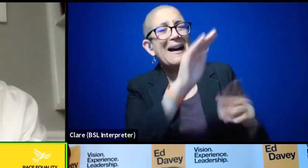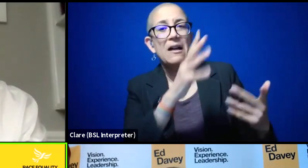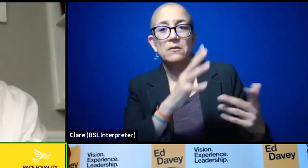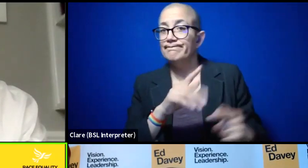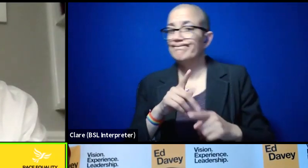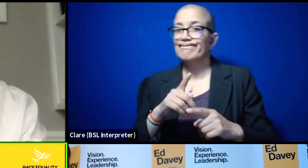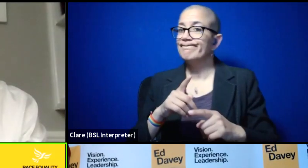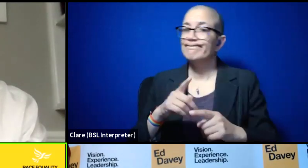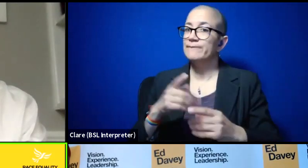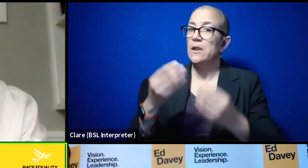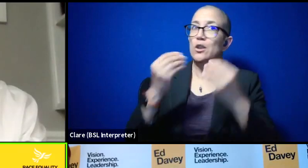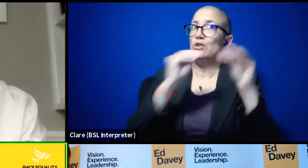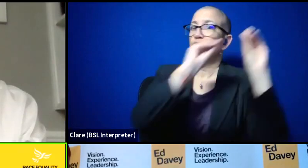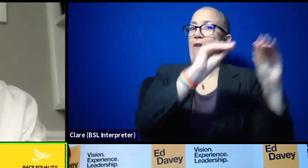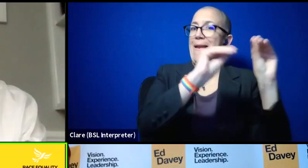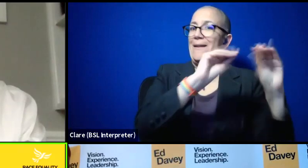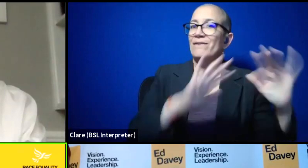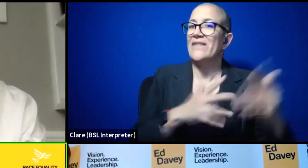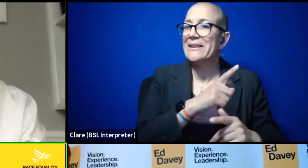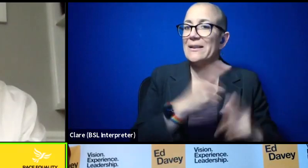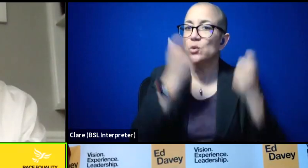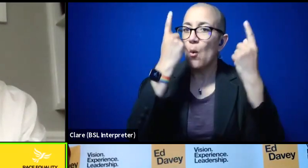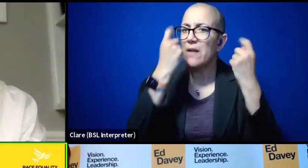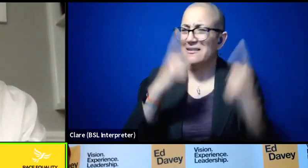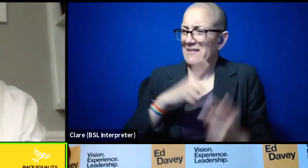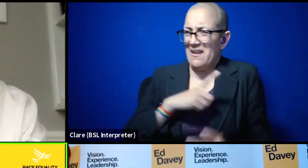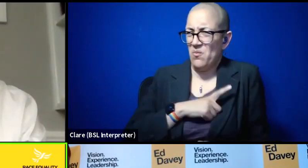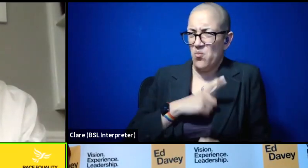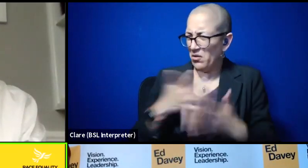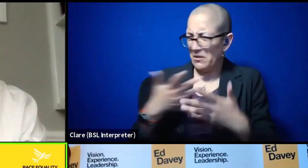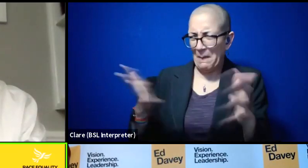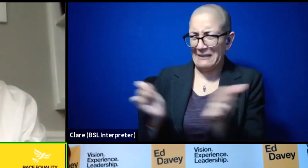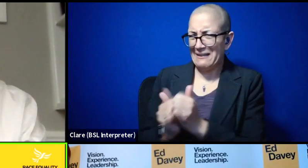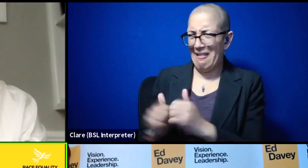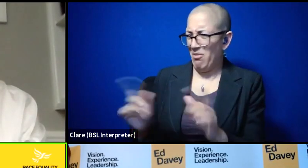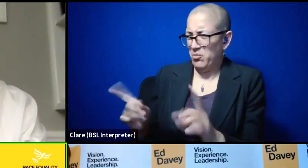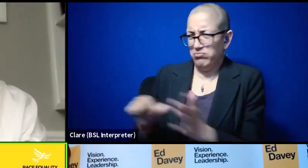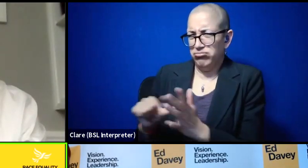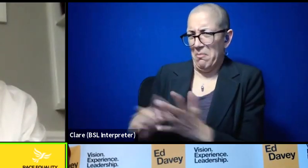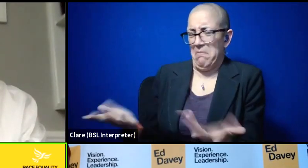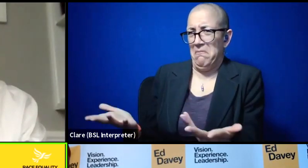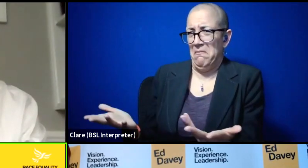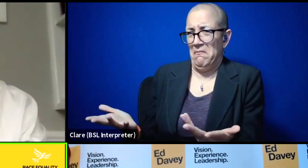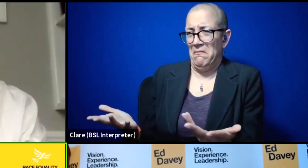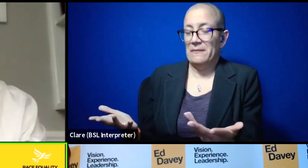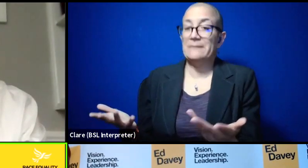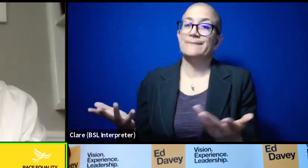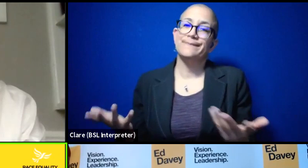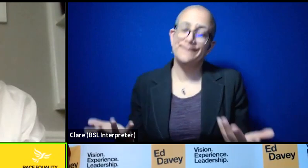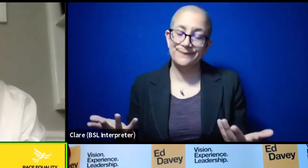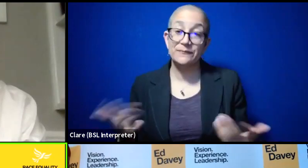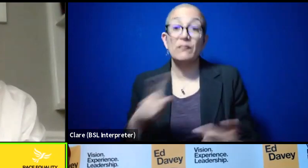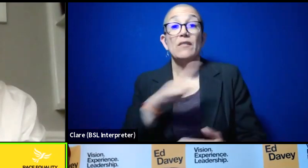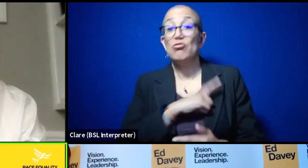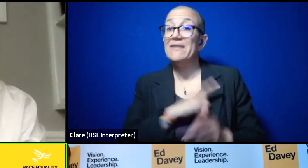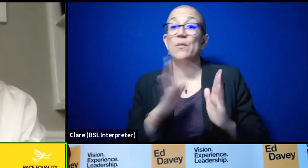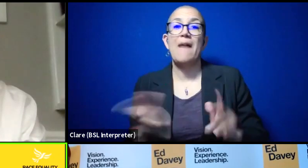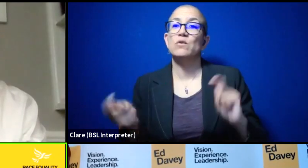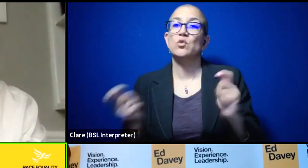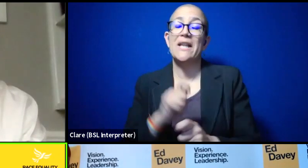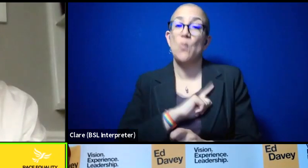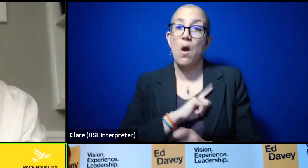understand inherently why it's such a big deal. And the reason why this has to change is because it is a big